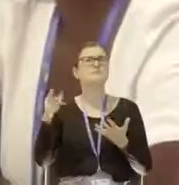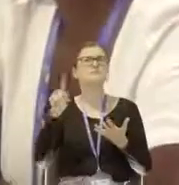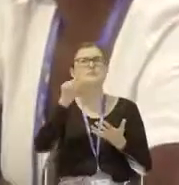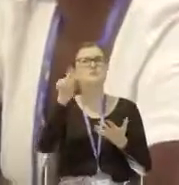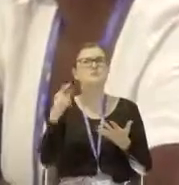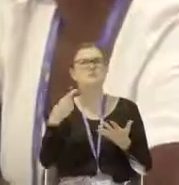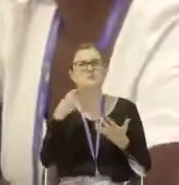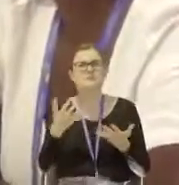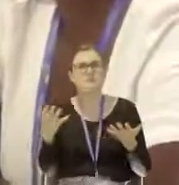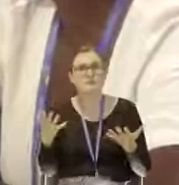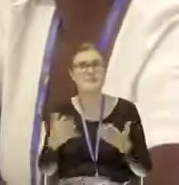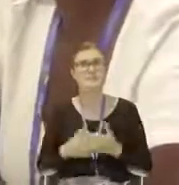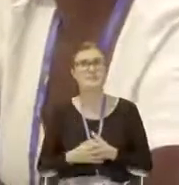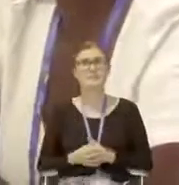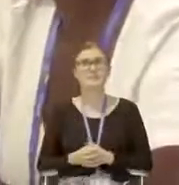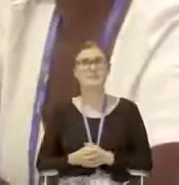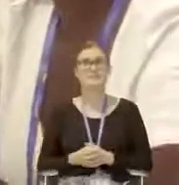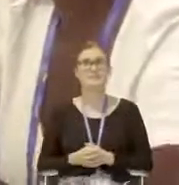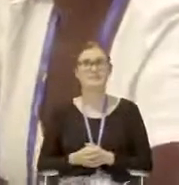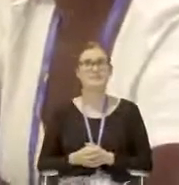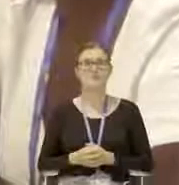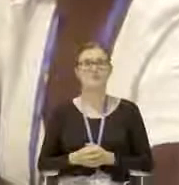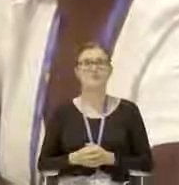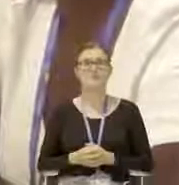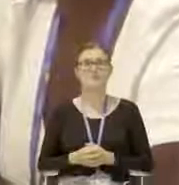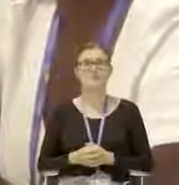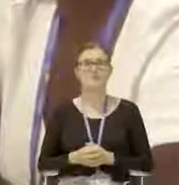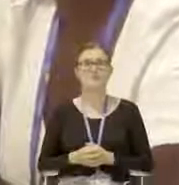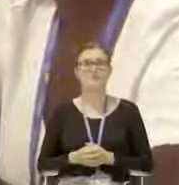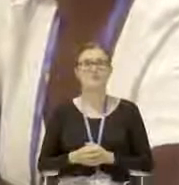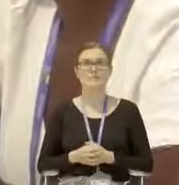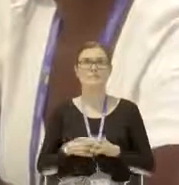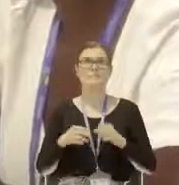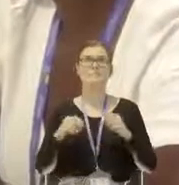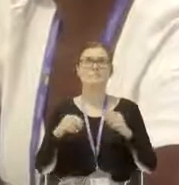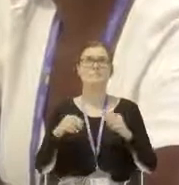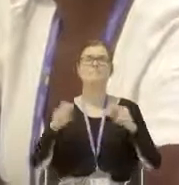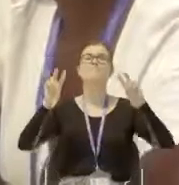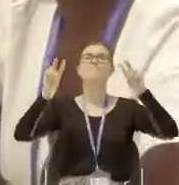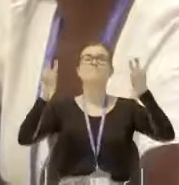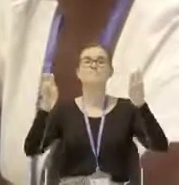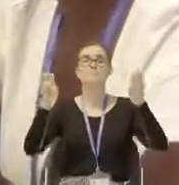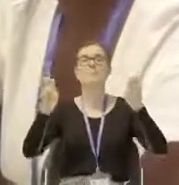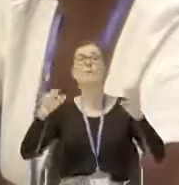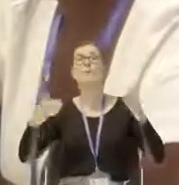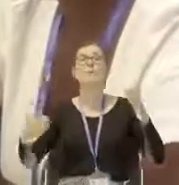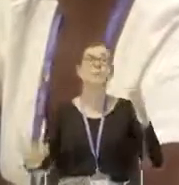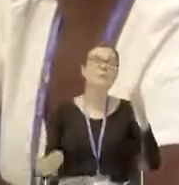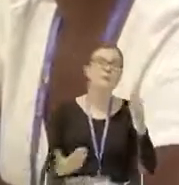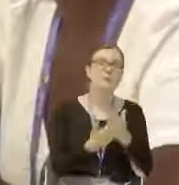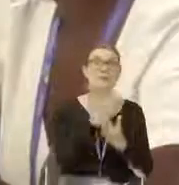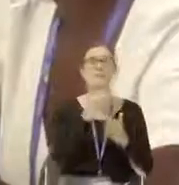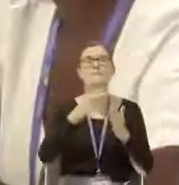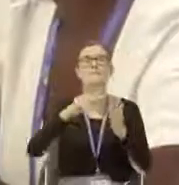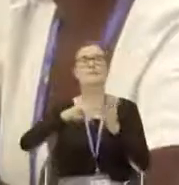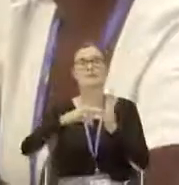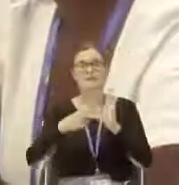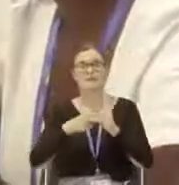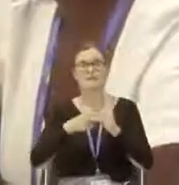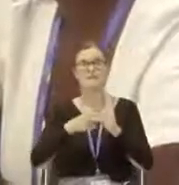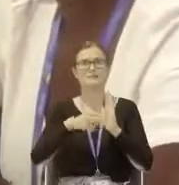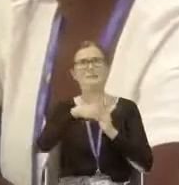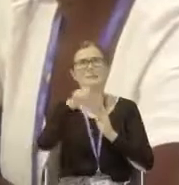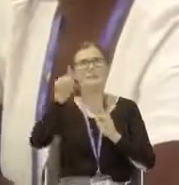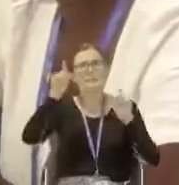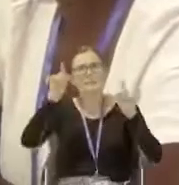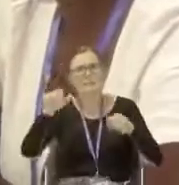that the new urban agenda must take into account who the urban citizens are and how